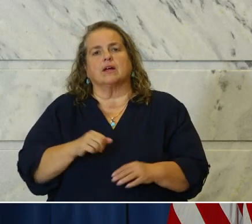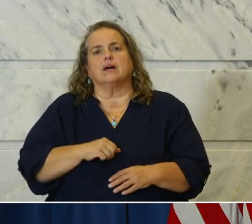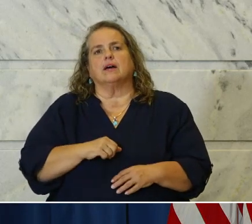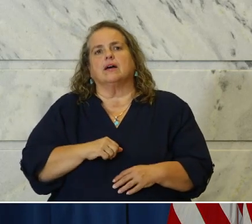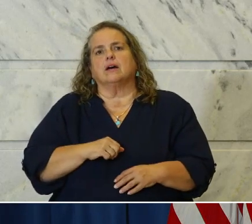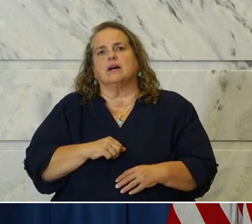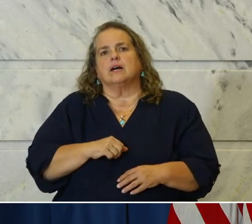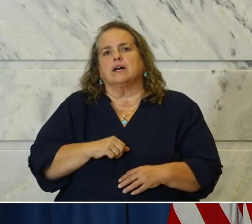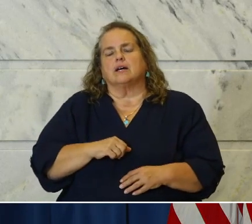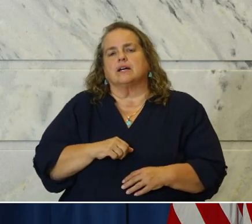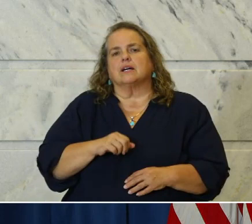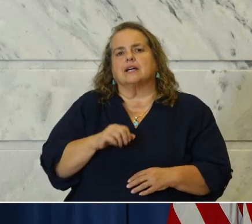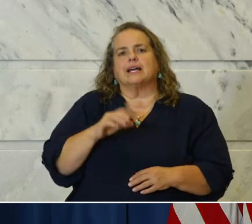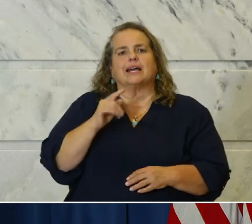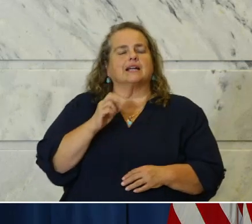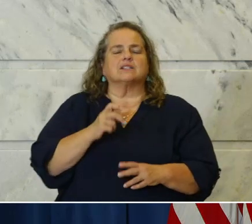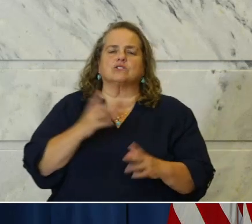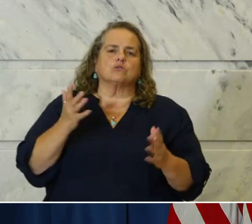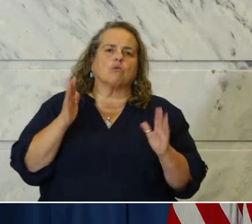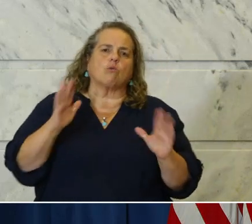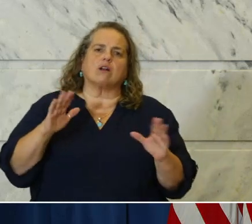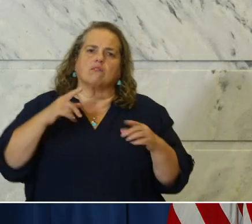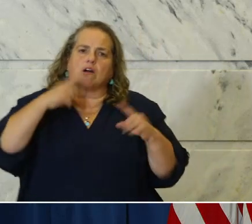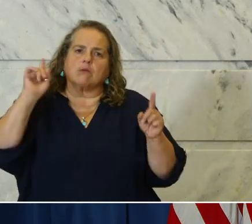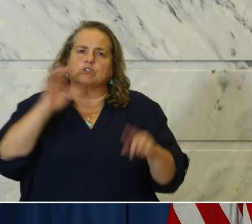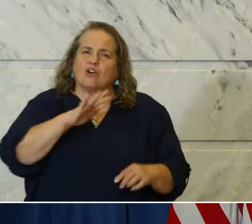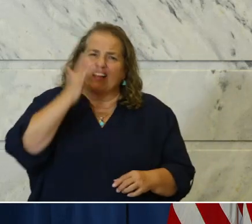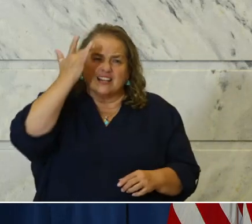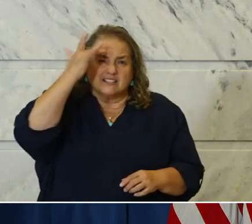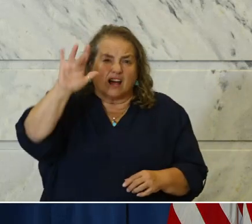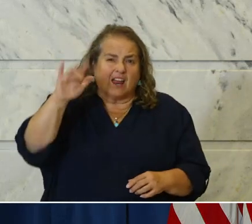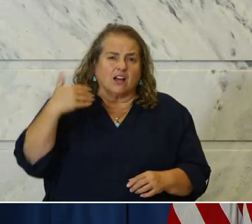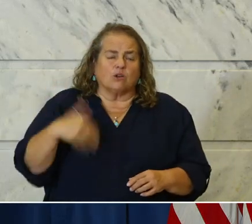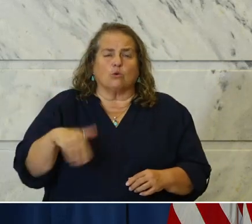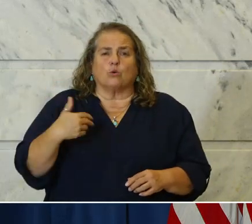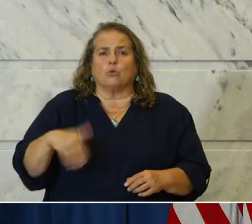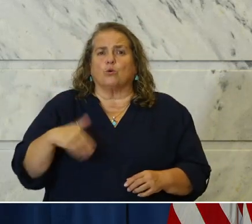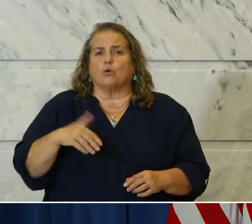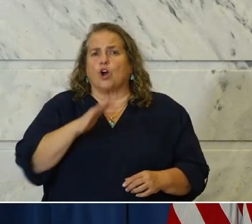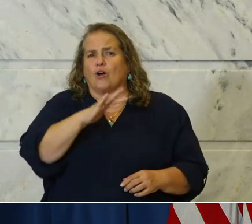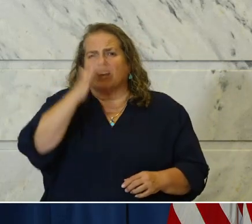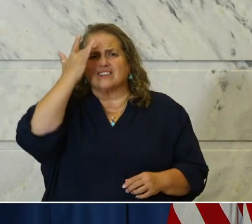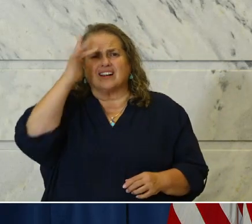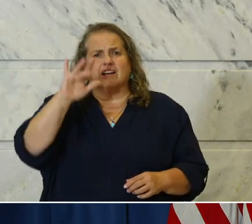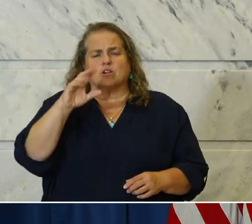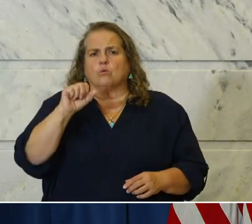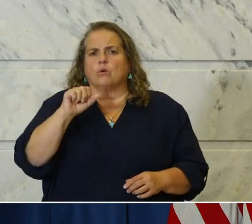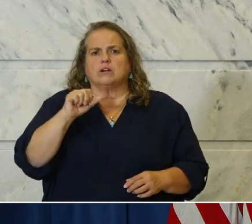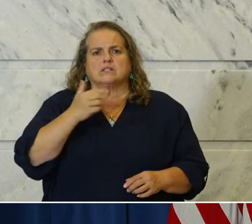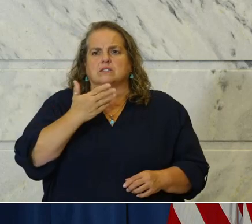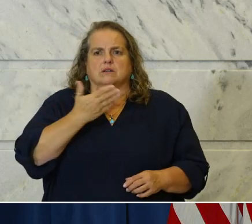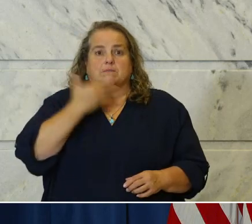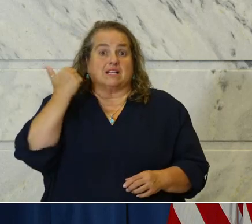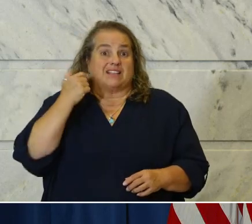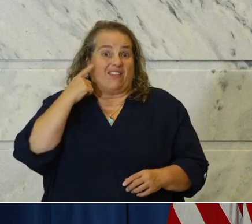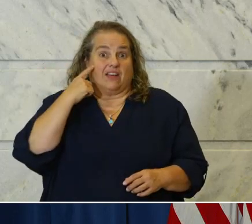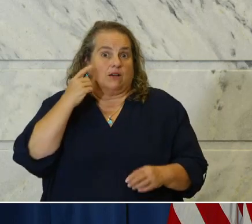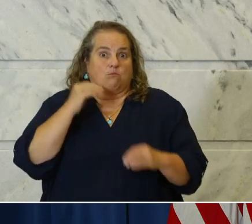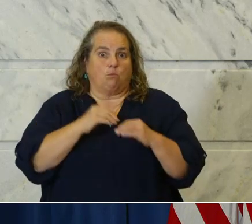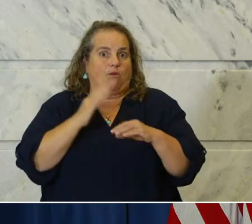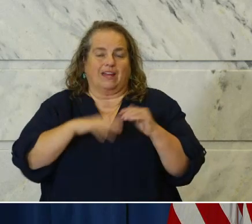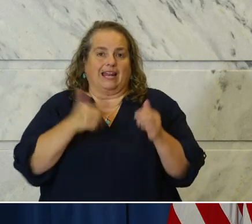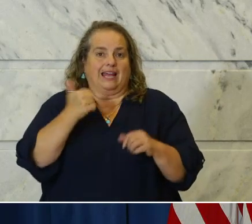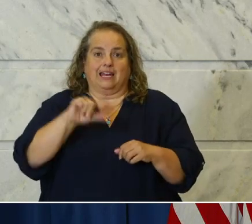It's an incredible accomplishment, but her intellect. Second to no one that's ever served on the court. I think you